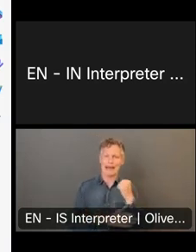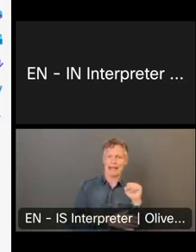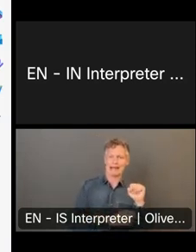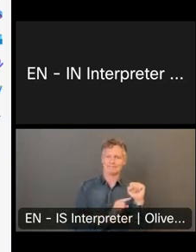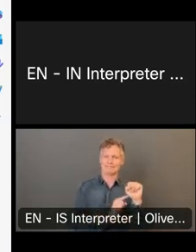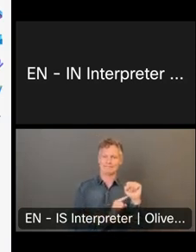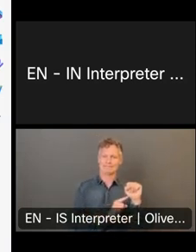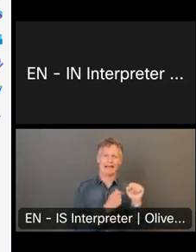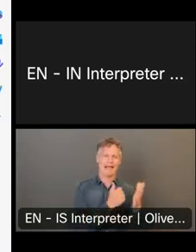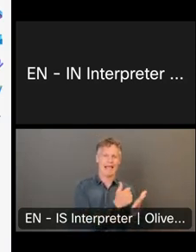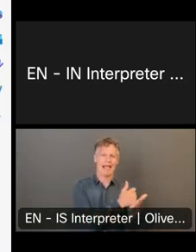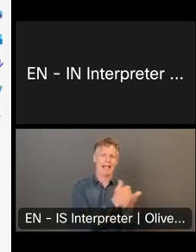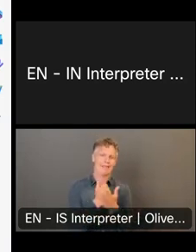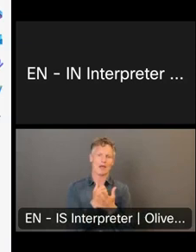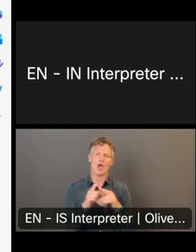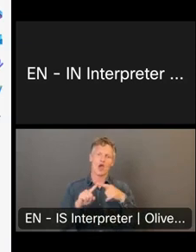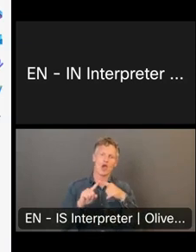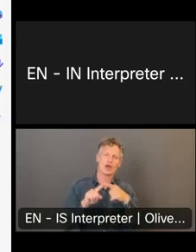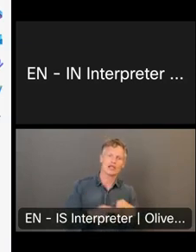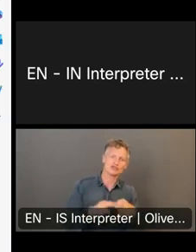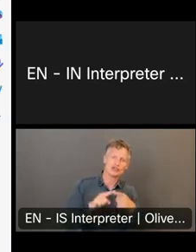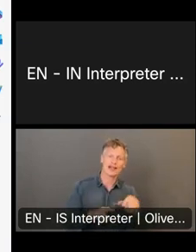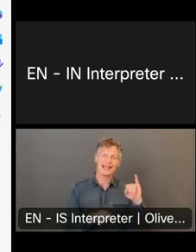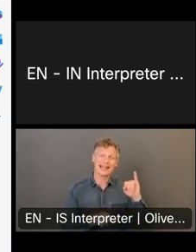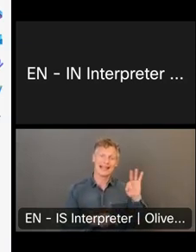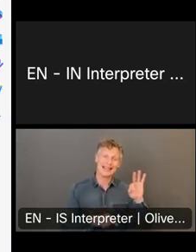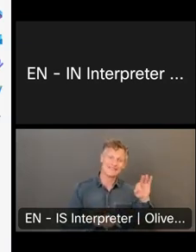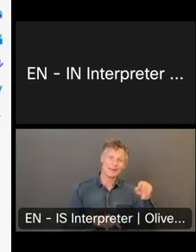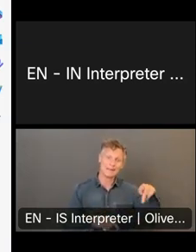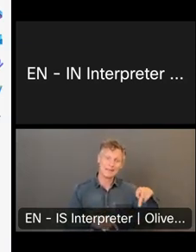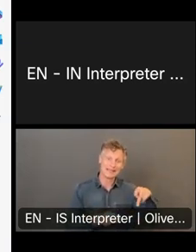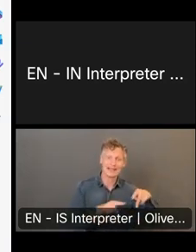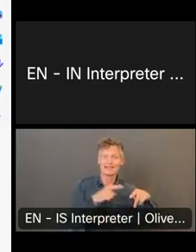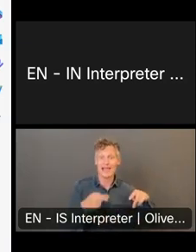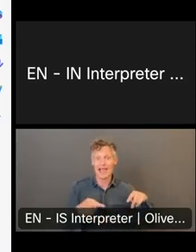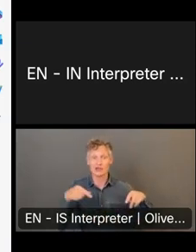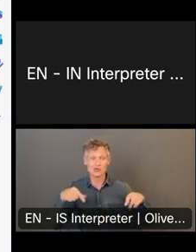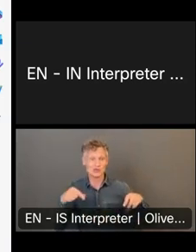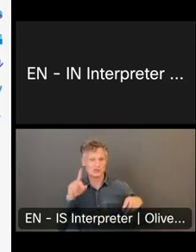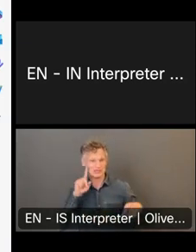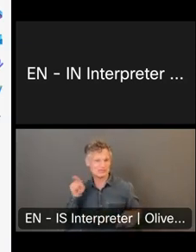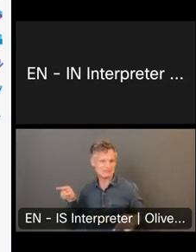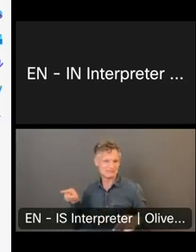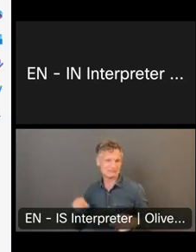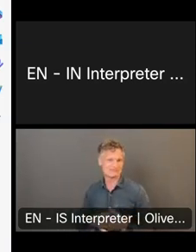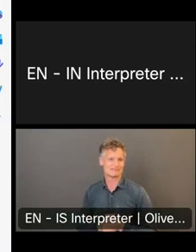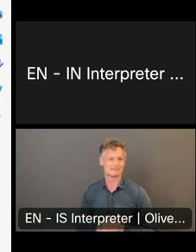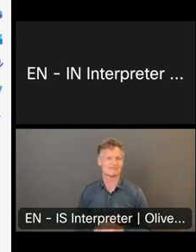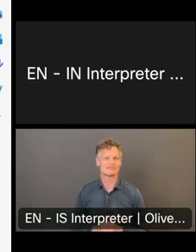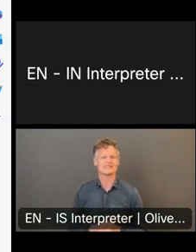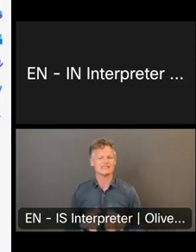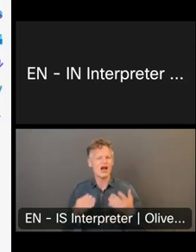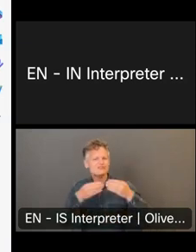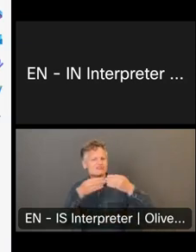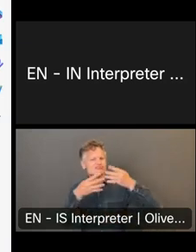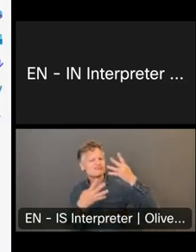and conditional perfection, move from if P then Q to if and only if P Q. conjunction buttressing. So this is a lot of the work